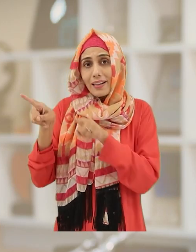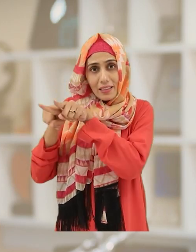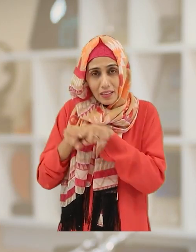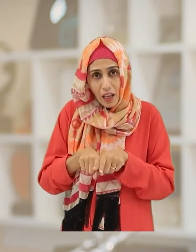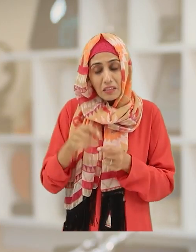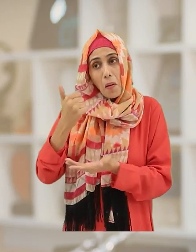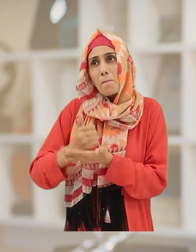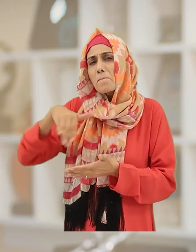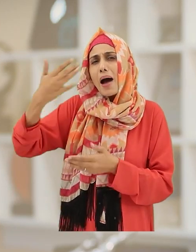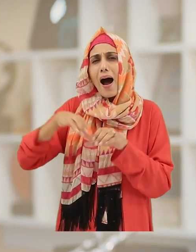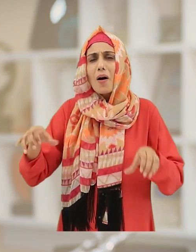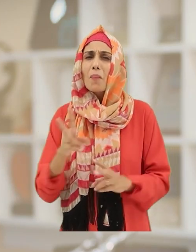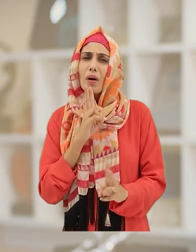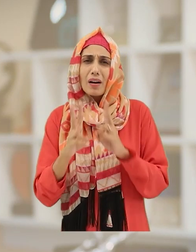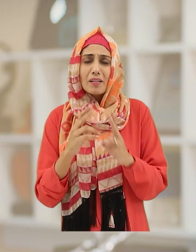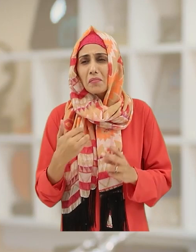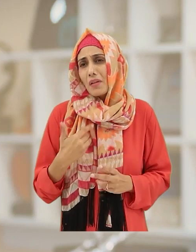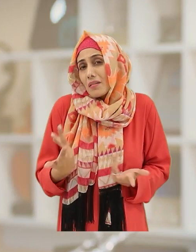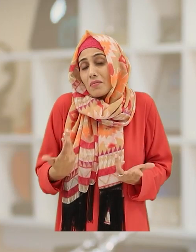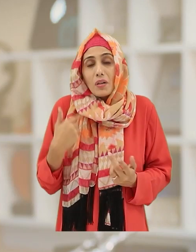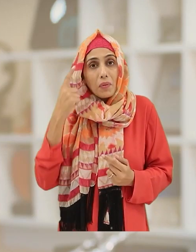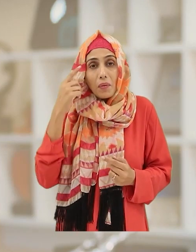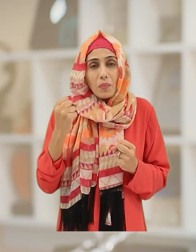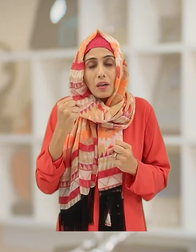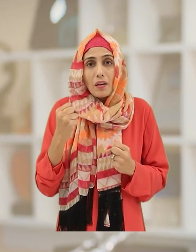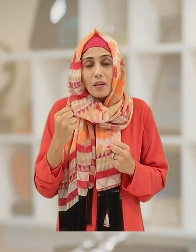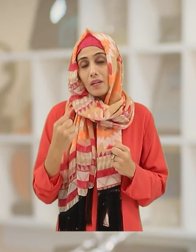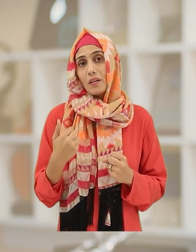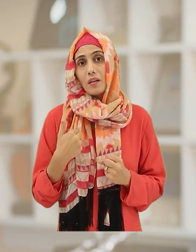bench. One day I said, Rifat, what are you doing here? Sir, I don't